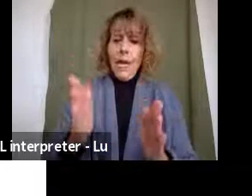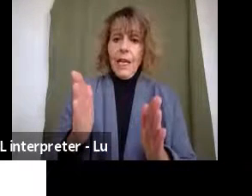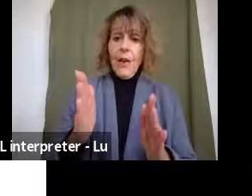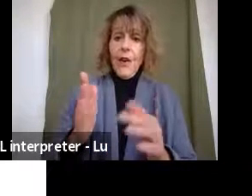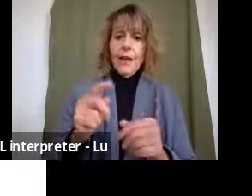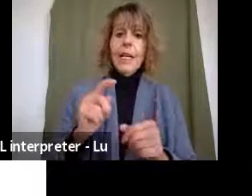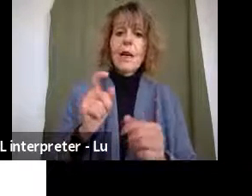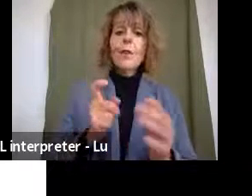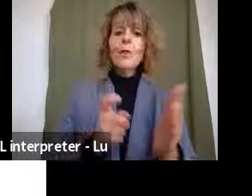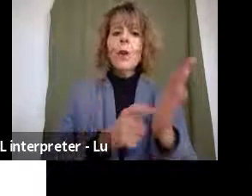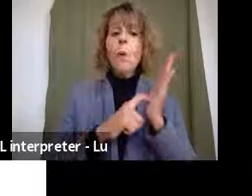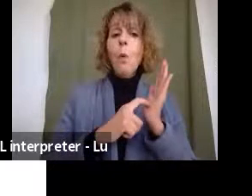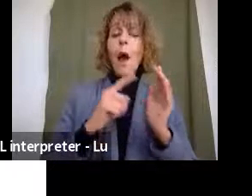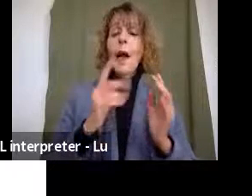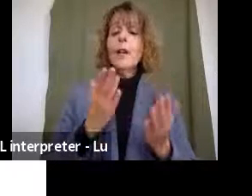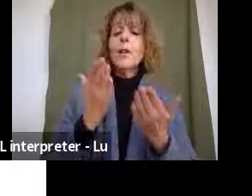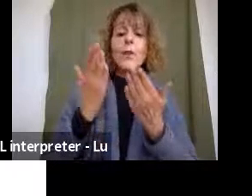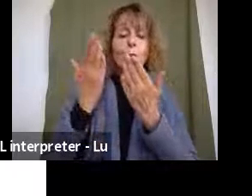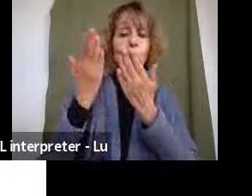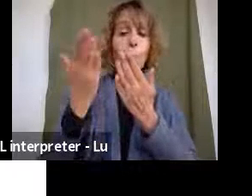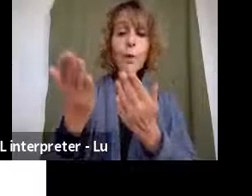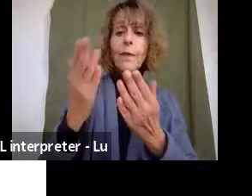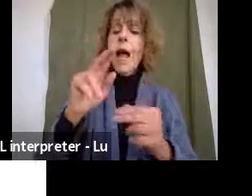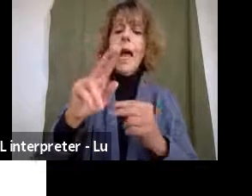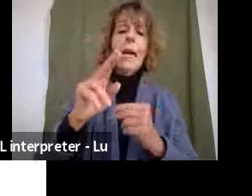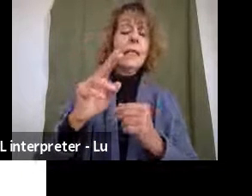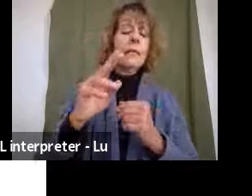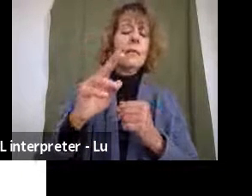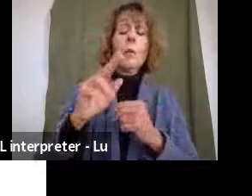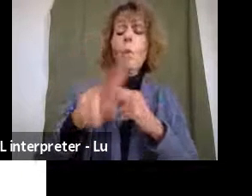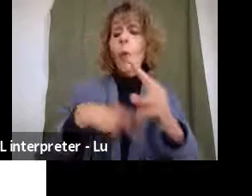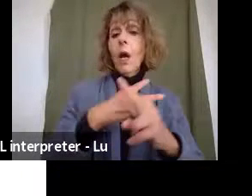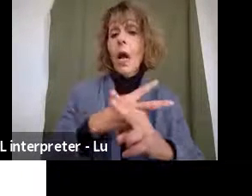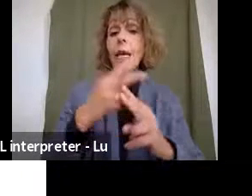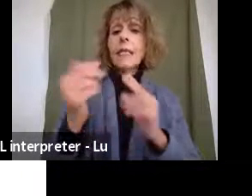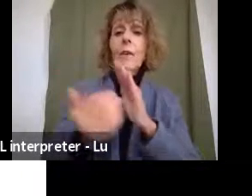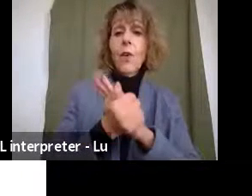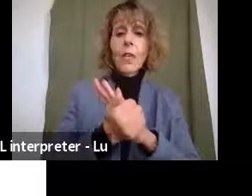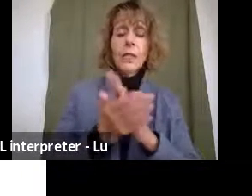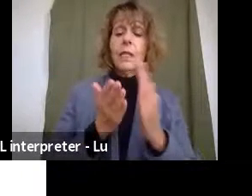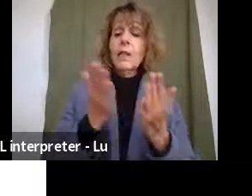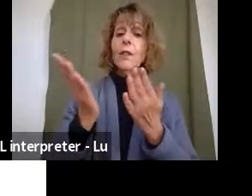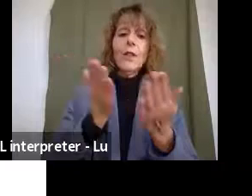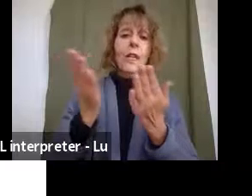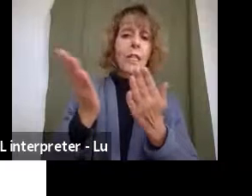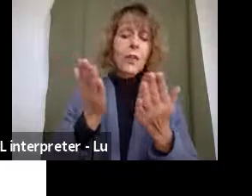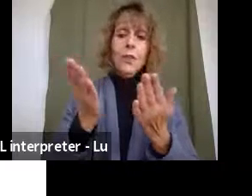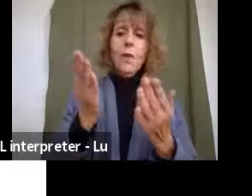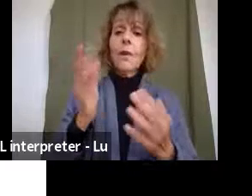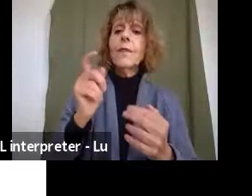the auxiliary aid or service no matter how much it costs. True or false?